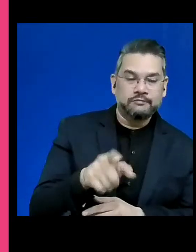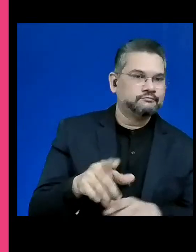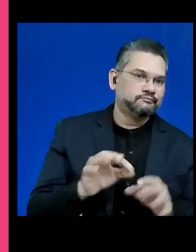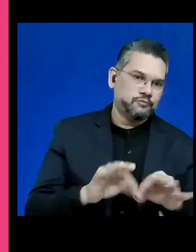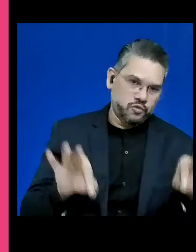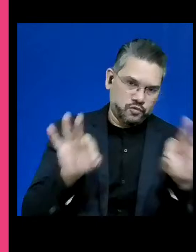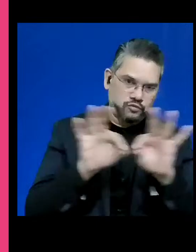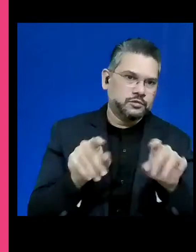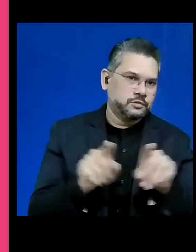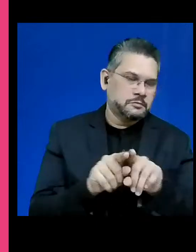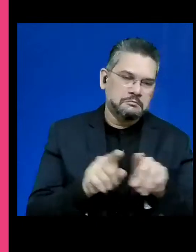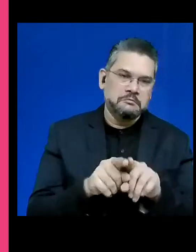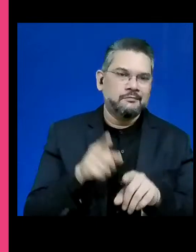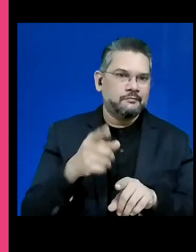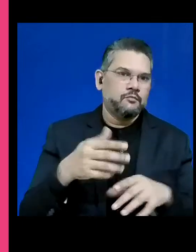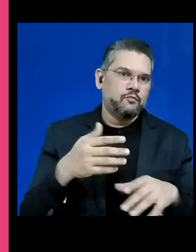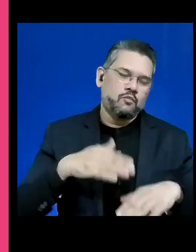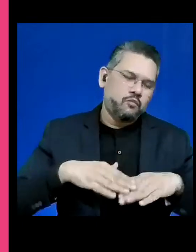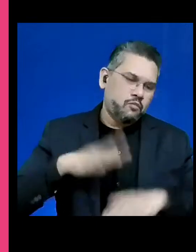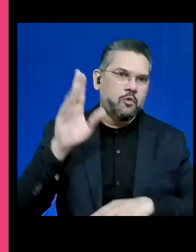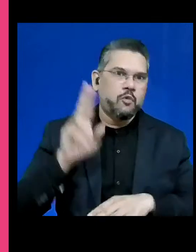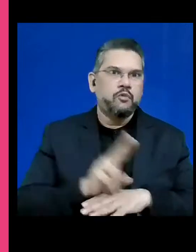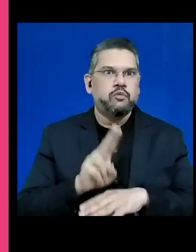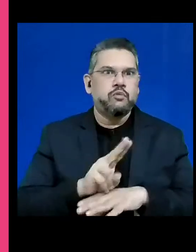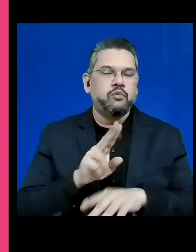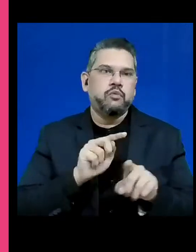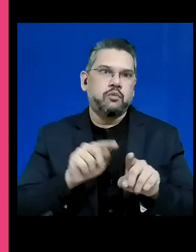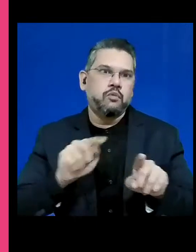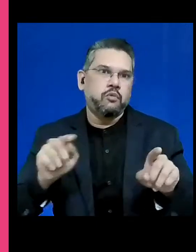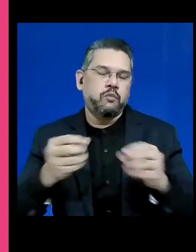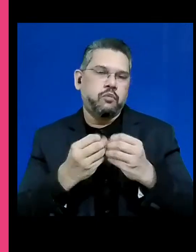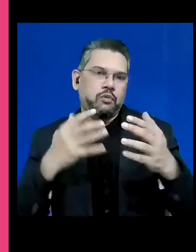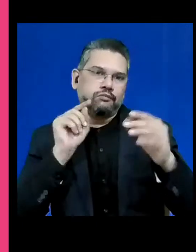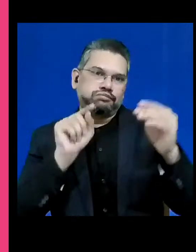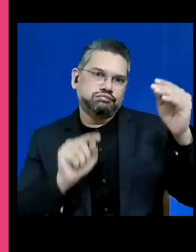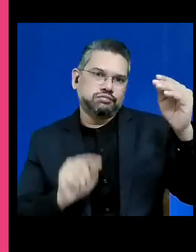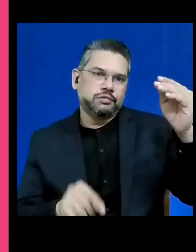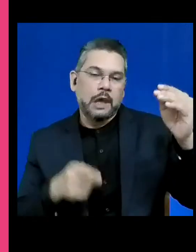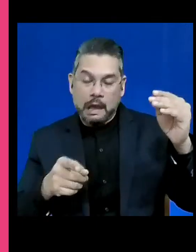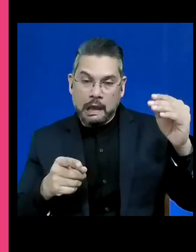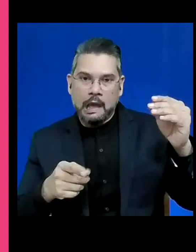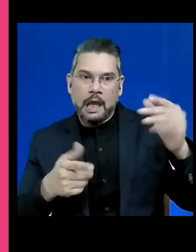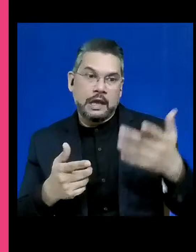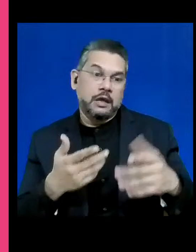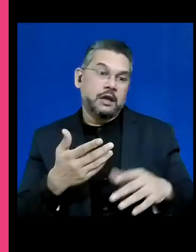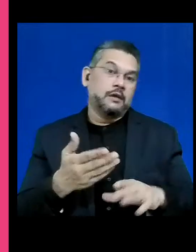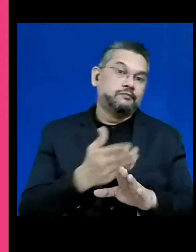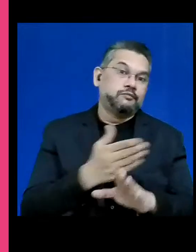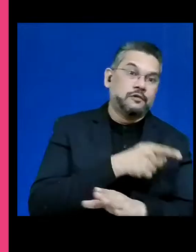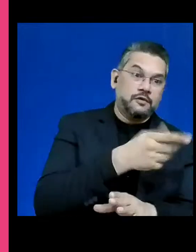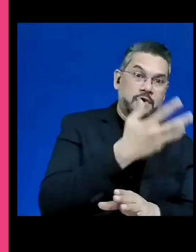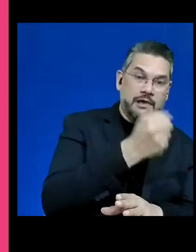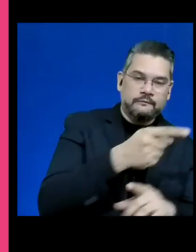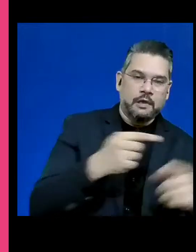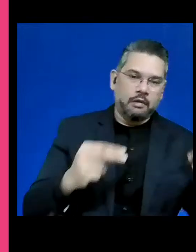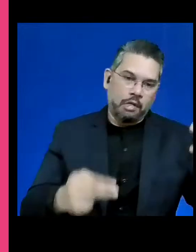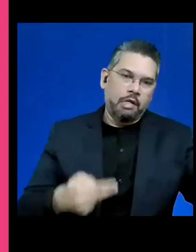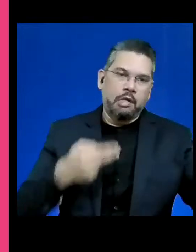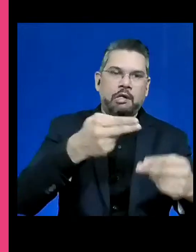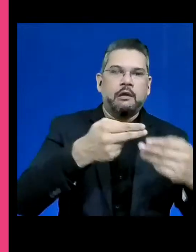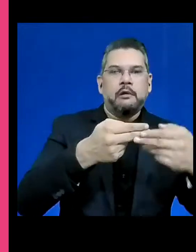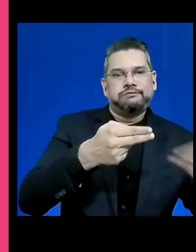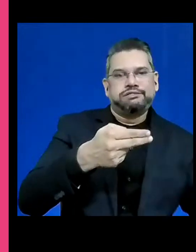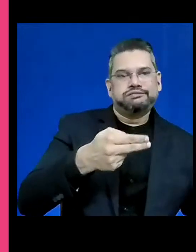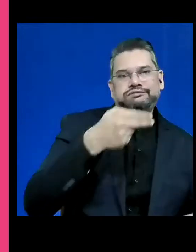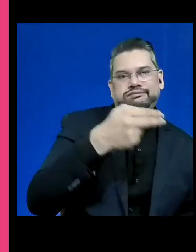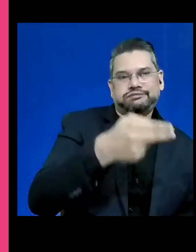often gets overused, and it will override the role of any element it is used on. So if you have an